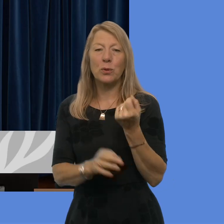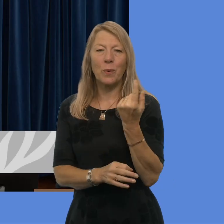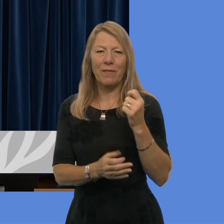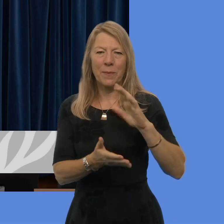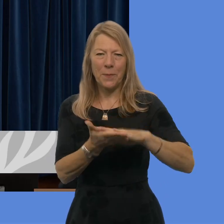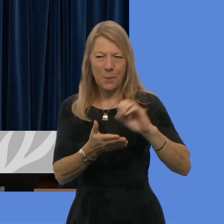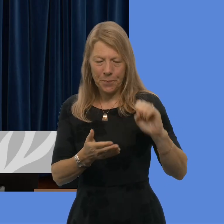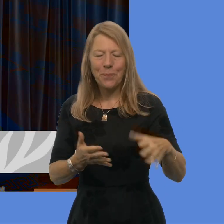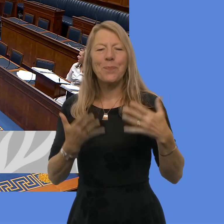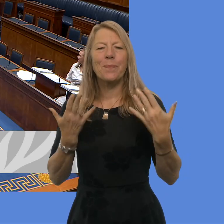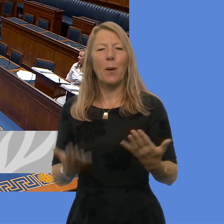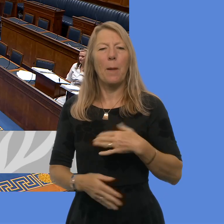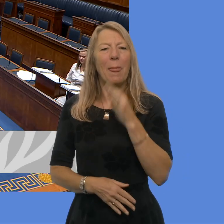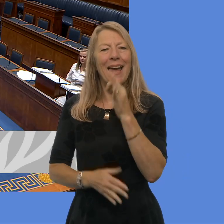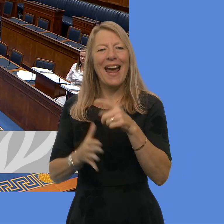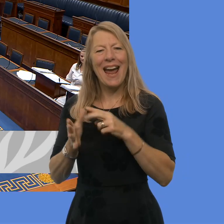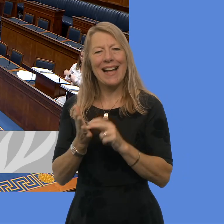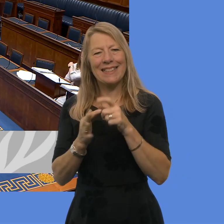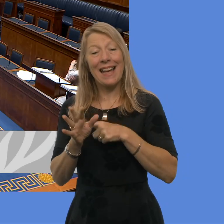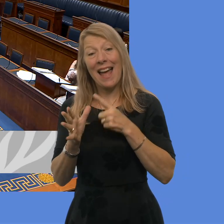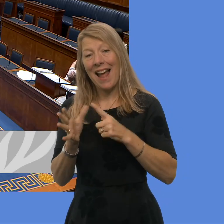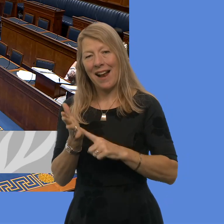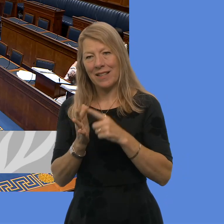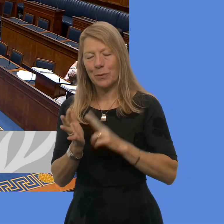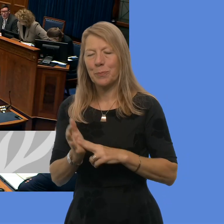Andy Allen. Principal Deputy Speaker.